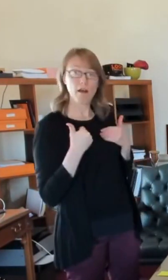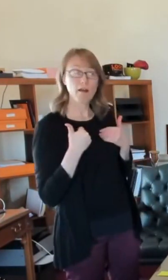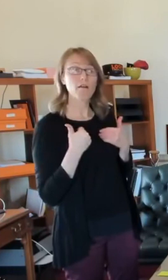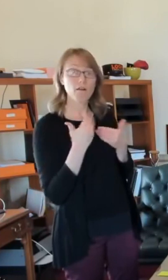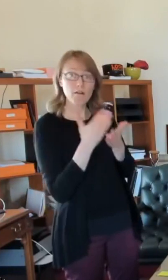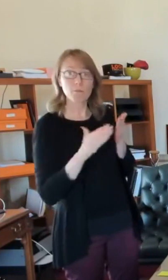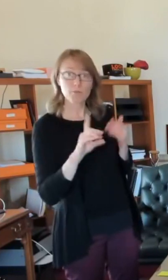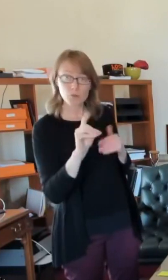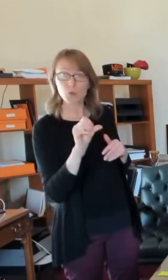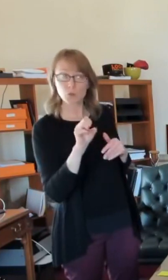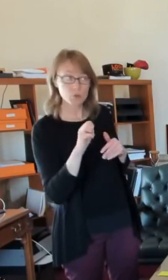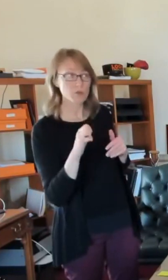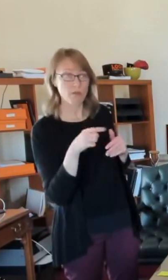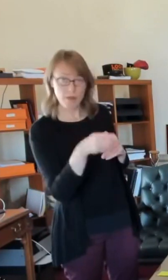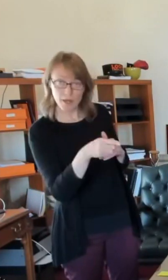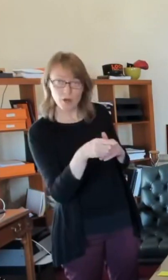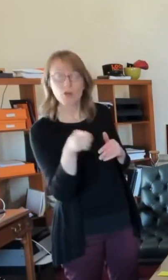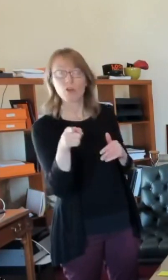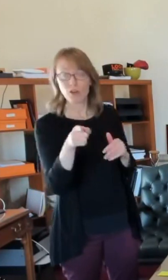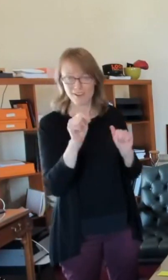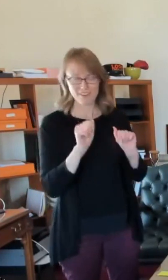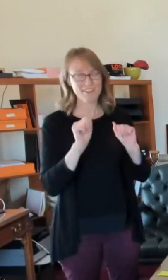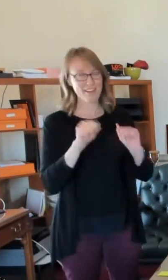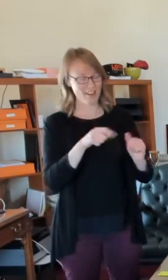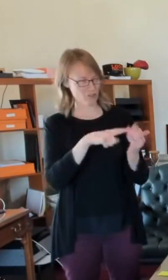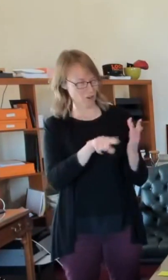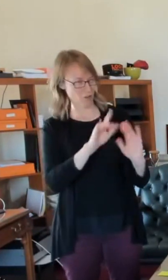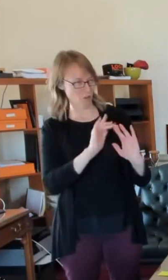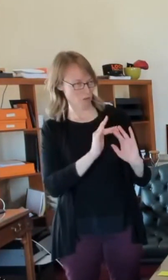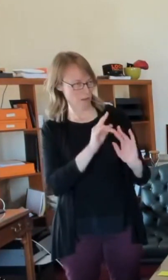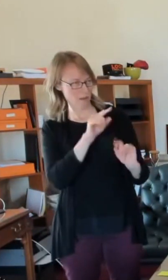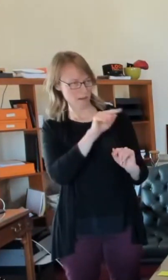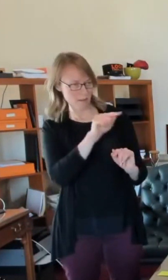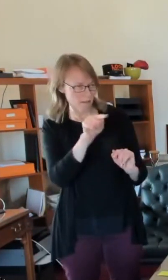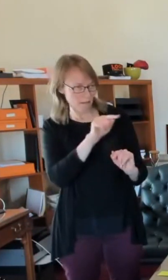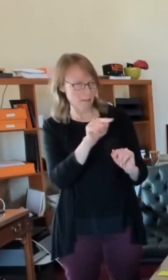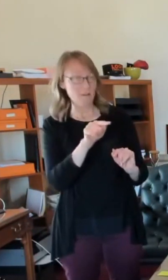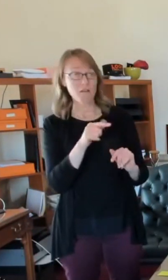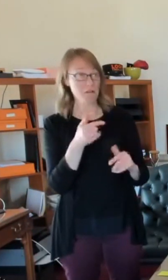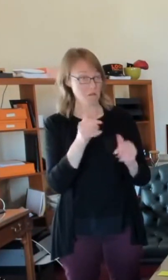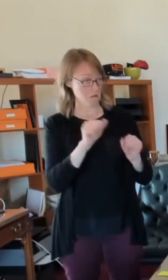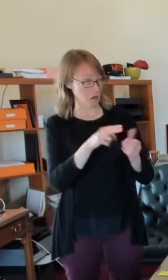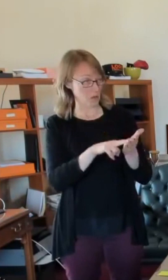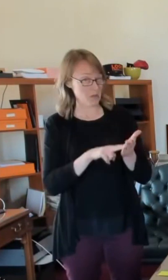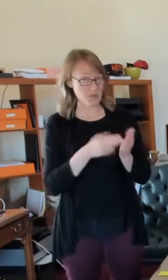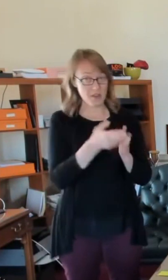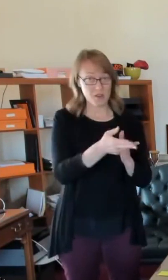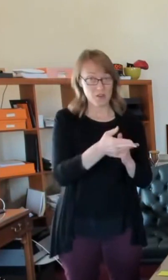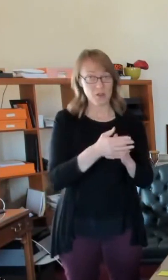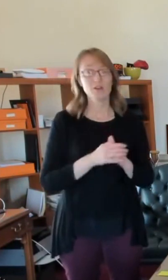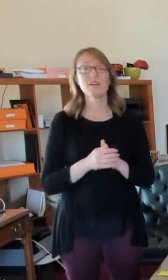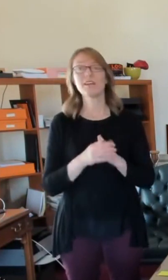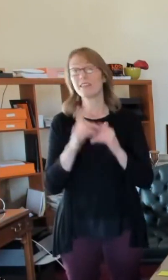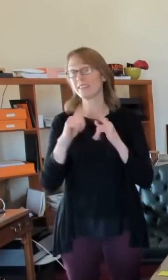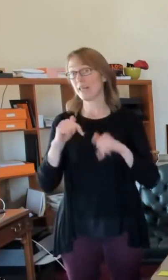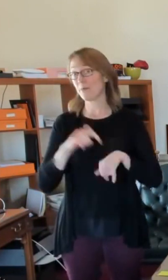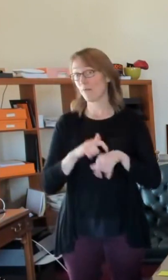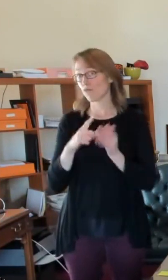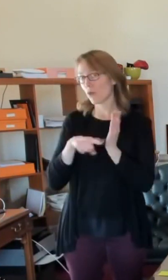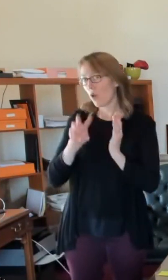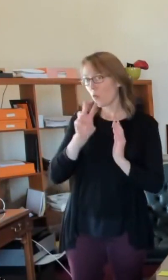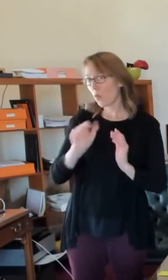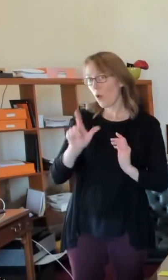the Walgreens website to see if they have any in your area. The other thing is, don't forget to check Walmart. Walmart